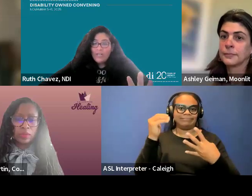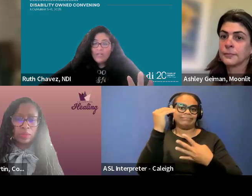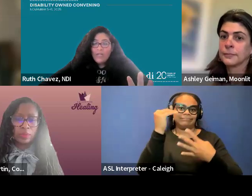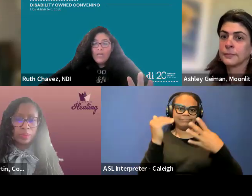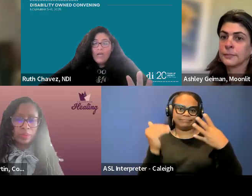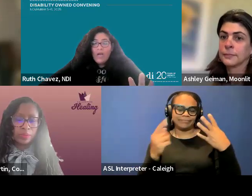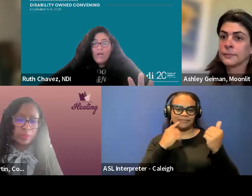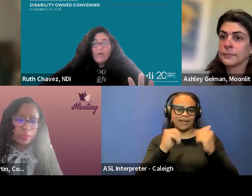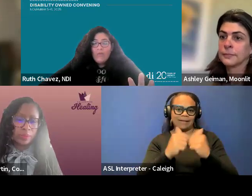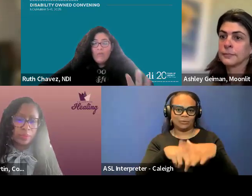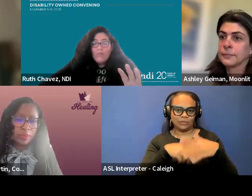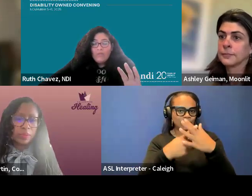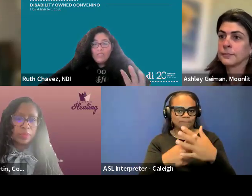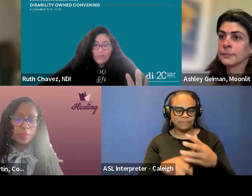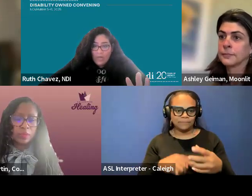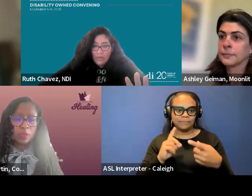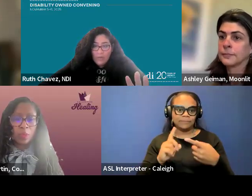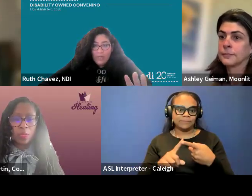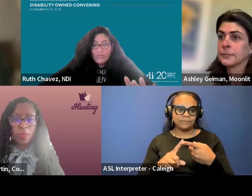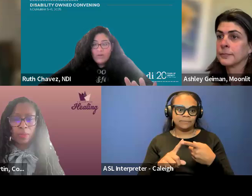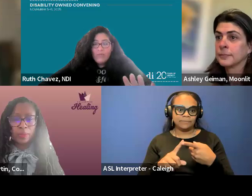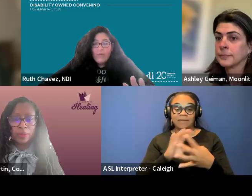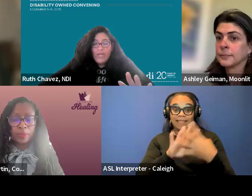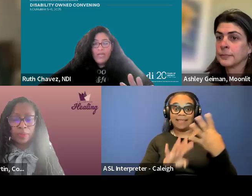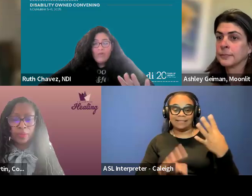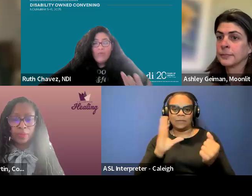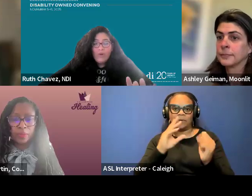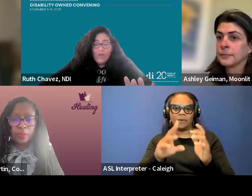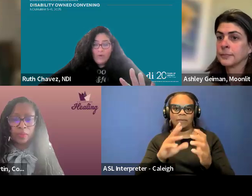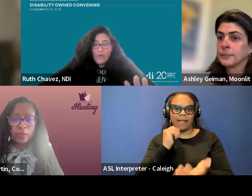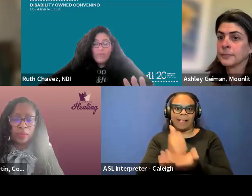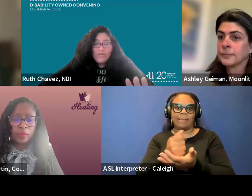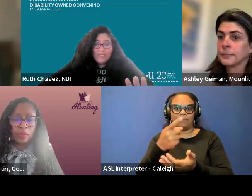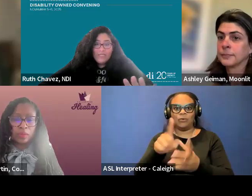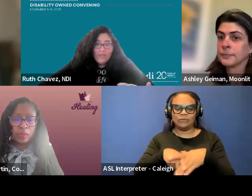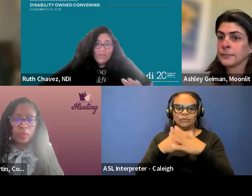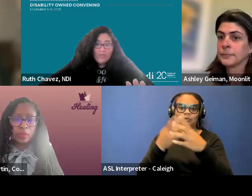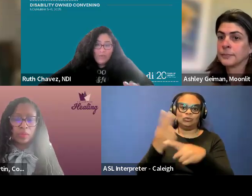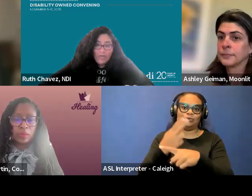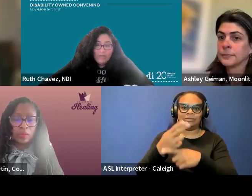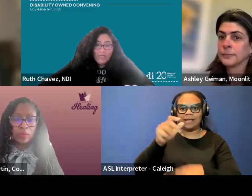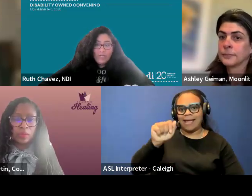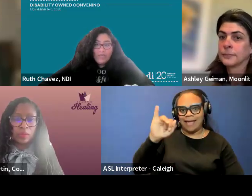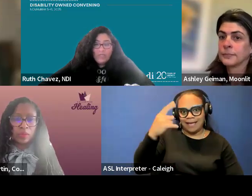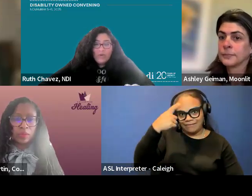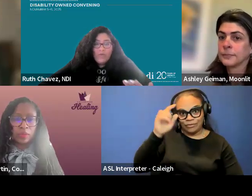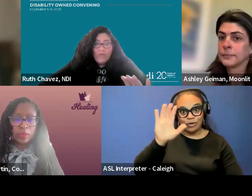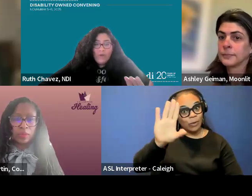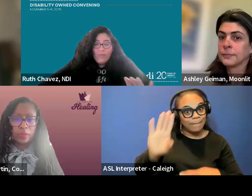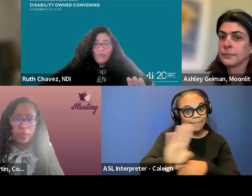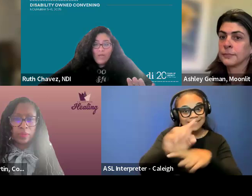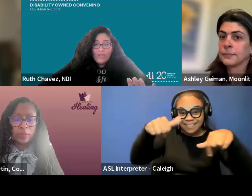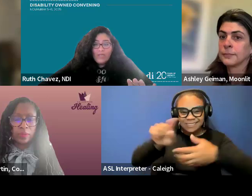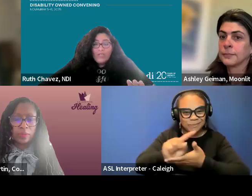us started. This will help you in starting putting AI to work in your own business this week.